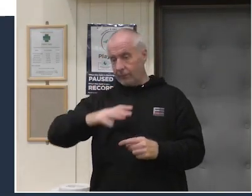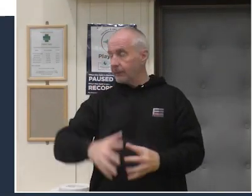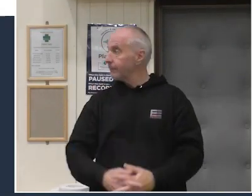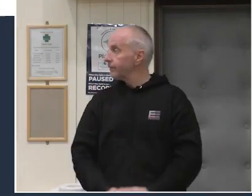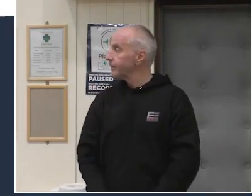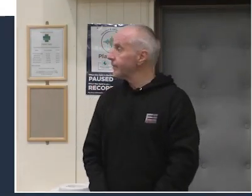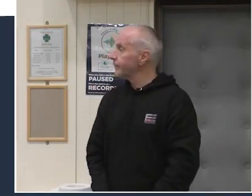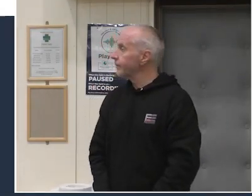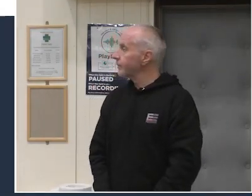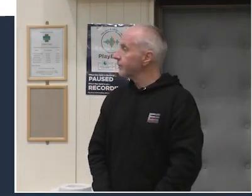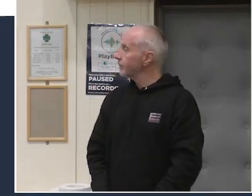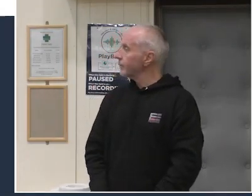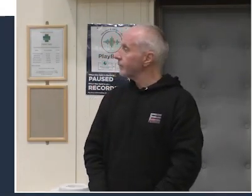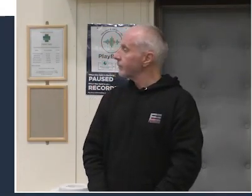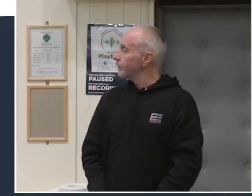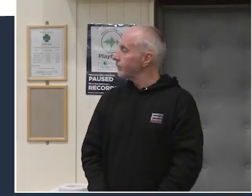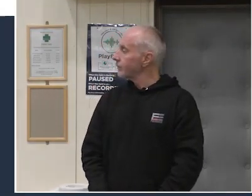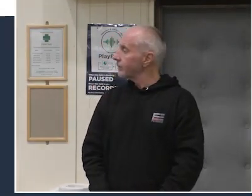And so,